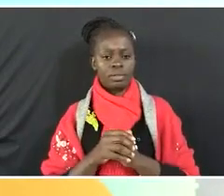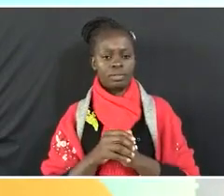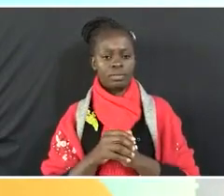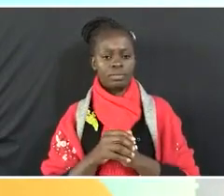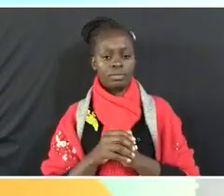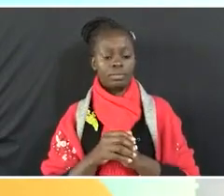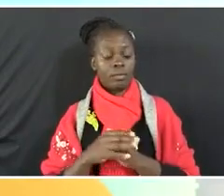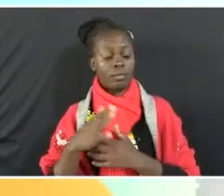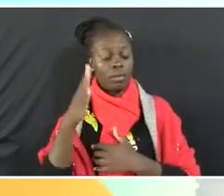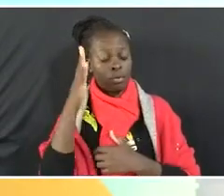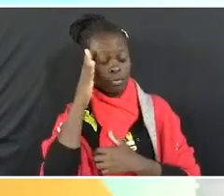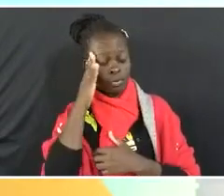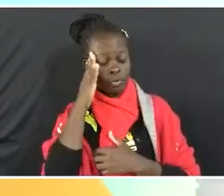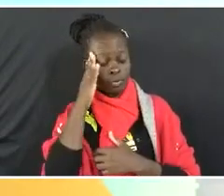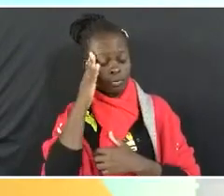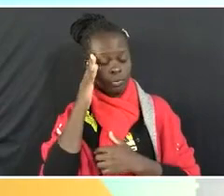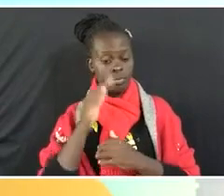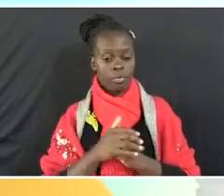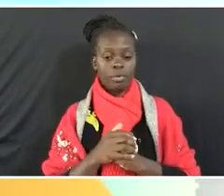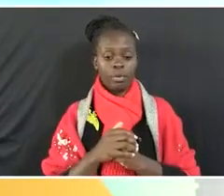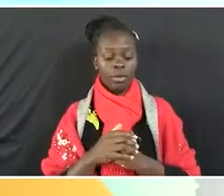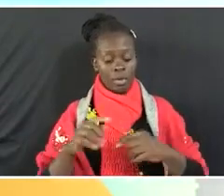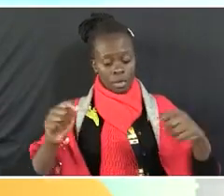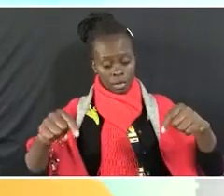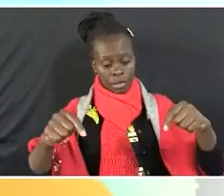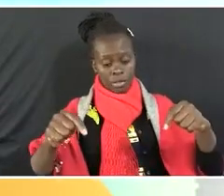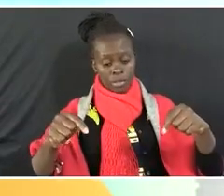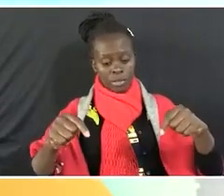And you know what? Today, I close this